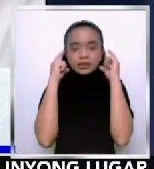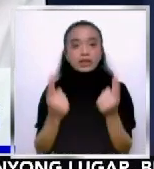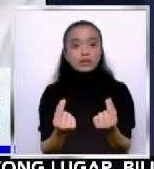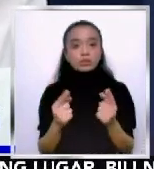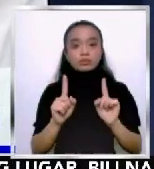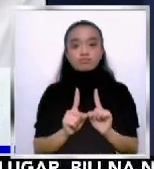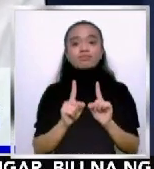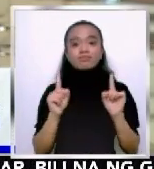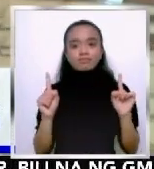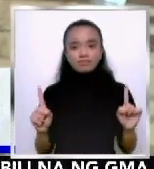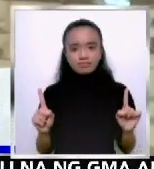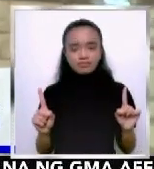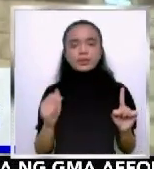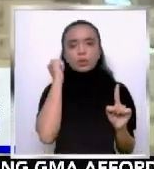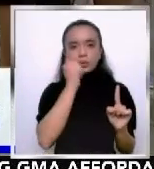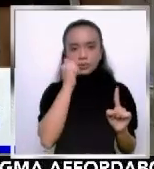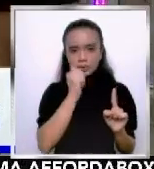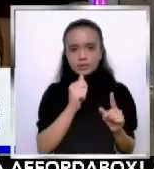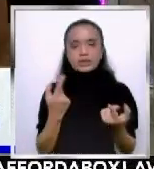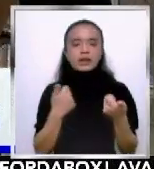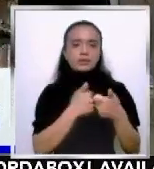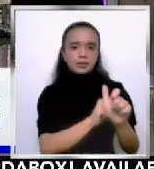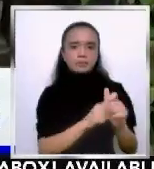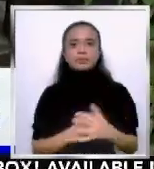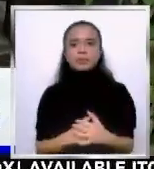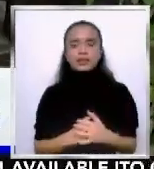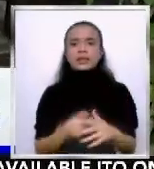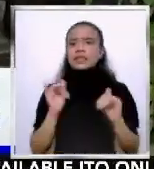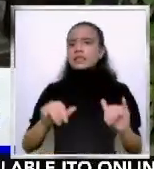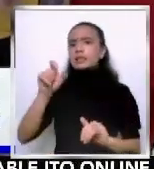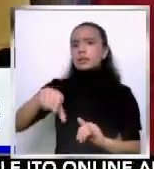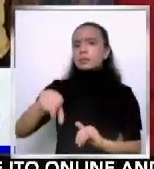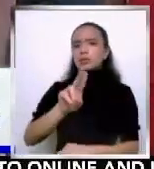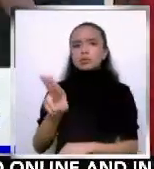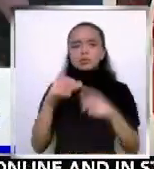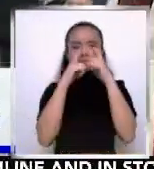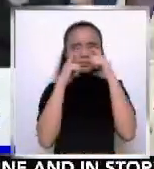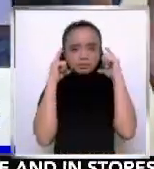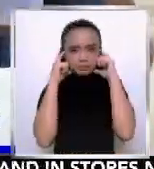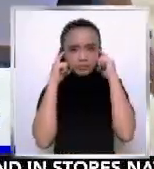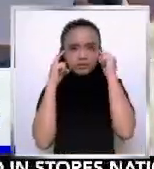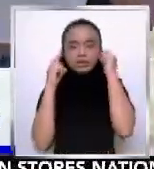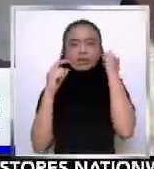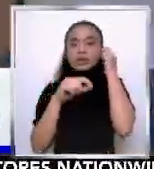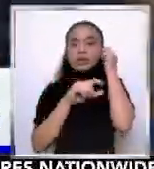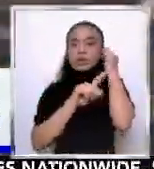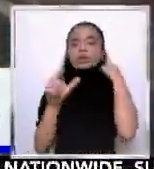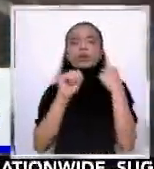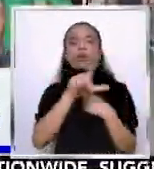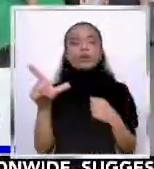be observed at all times. Mananatiling required o dapat pa rin mag-face mask sa indoor setting sa lahat ng pampublikong at pribadong